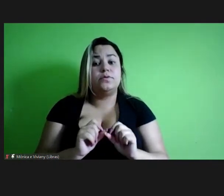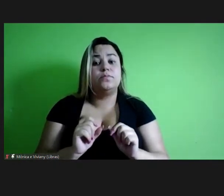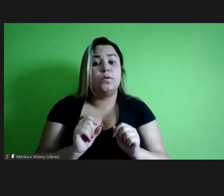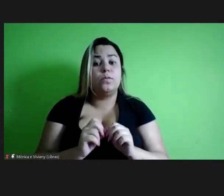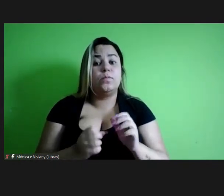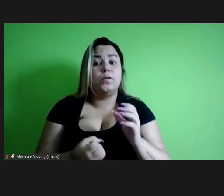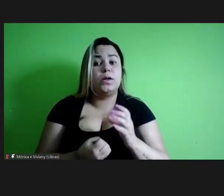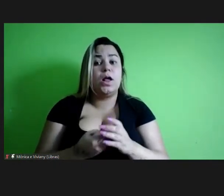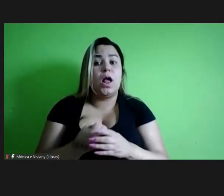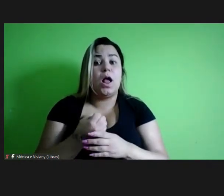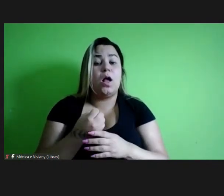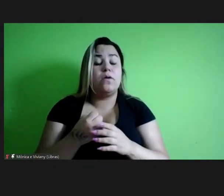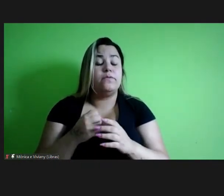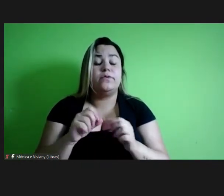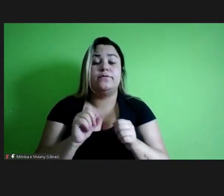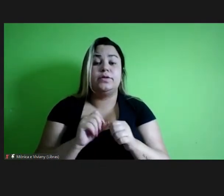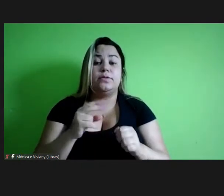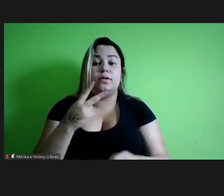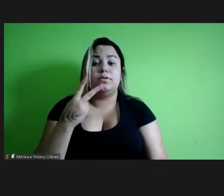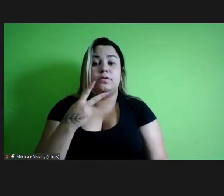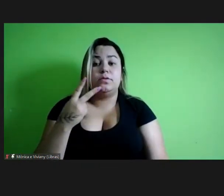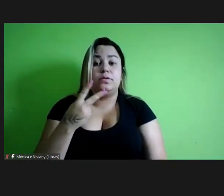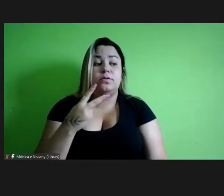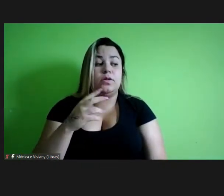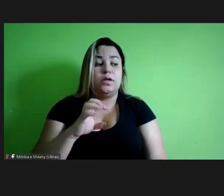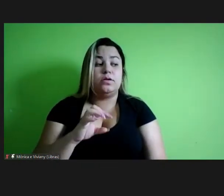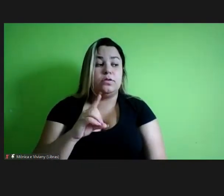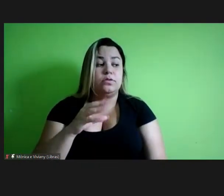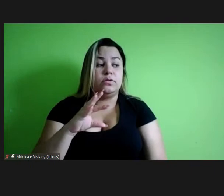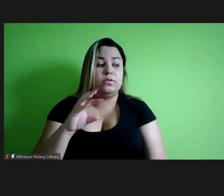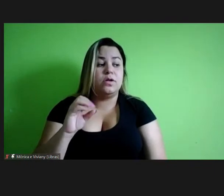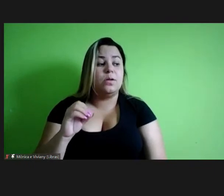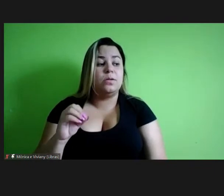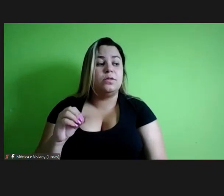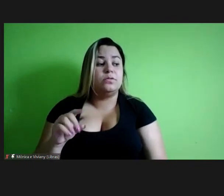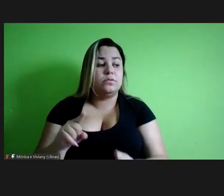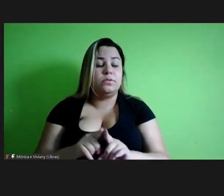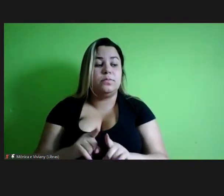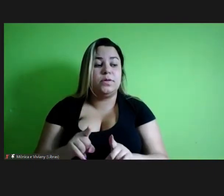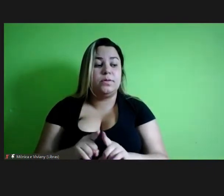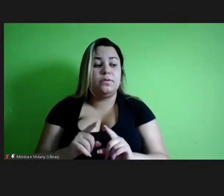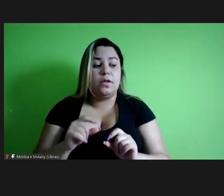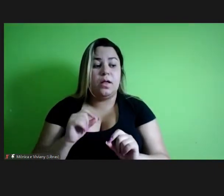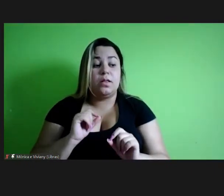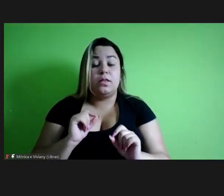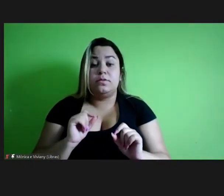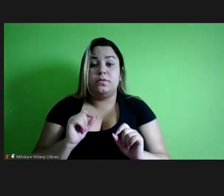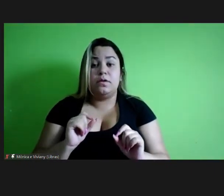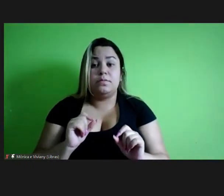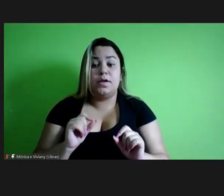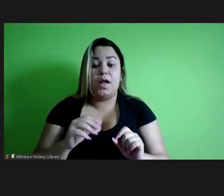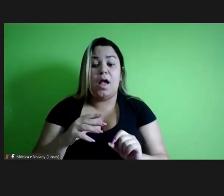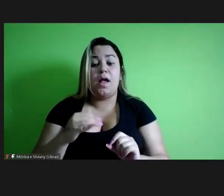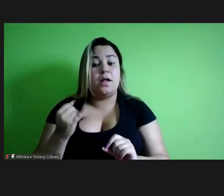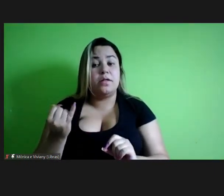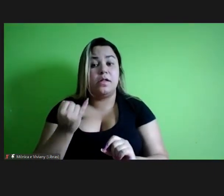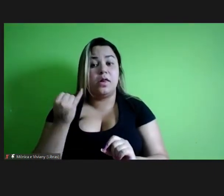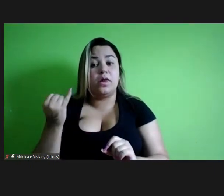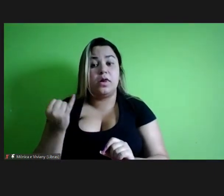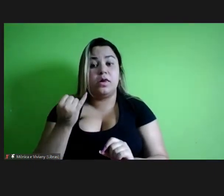PNAE was published or was written up, the climate change issue was